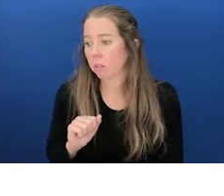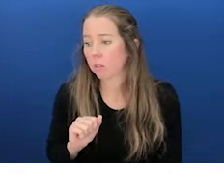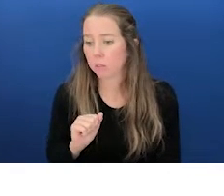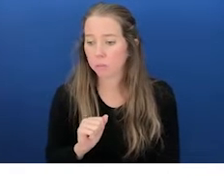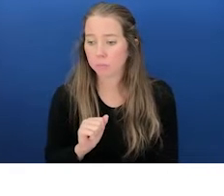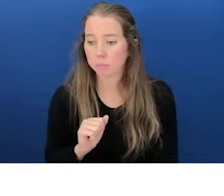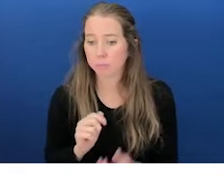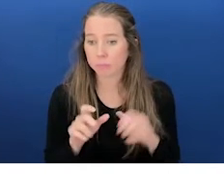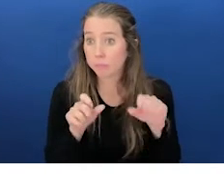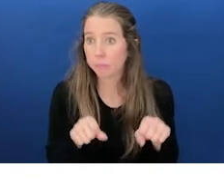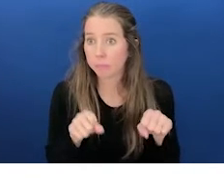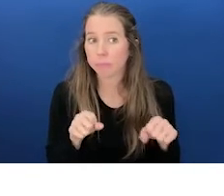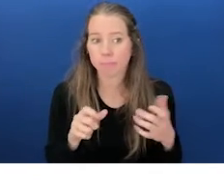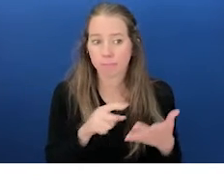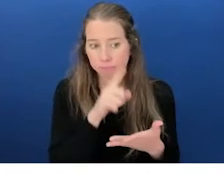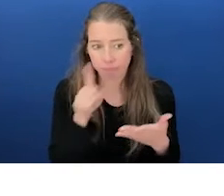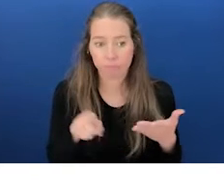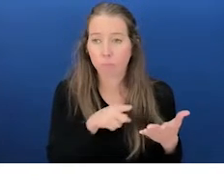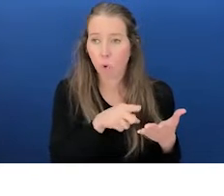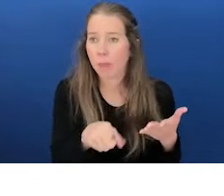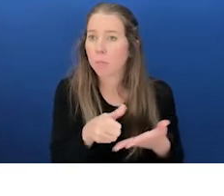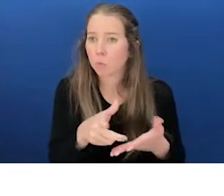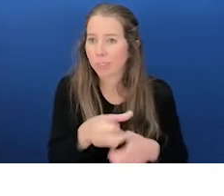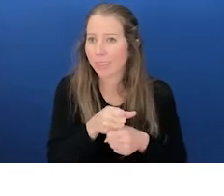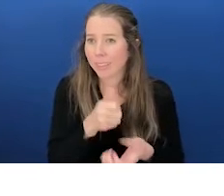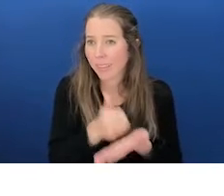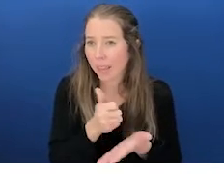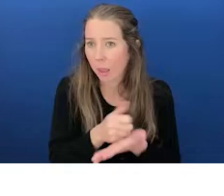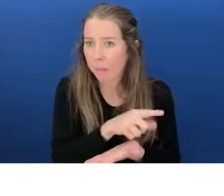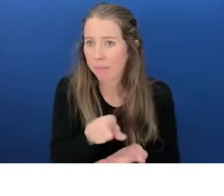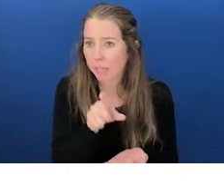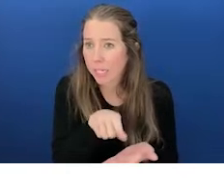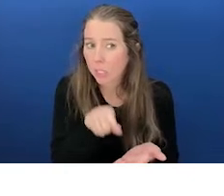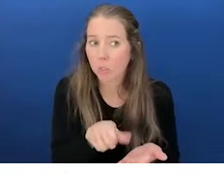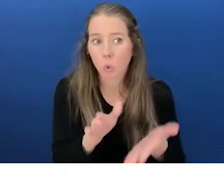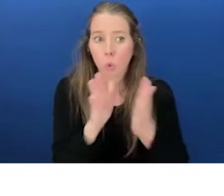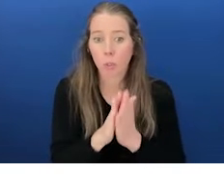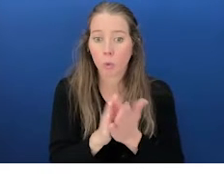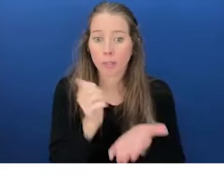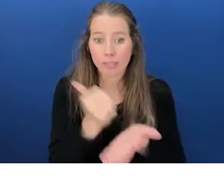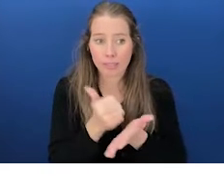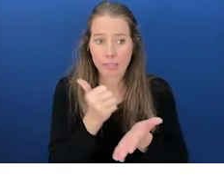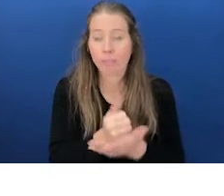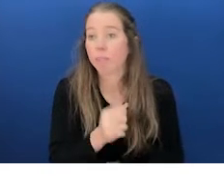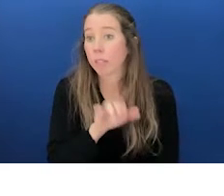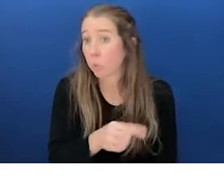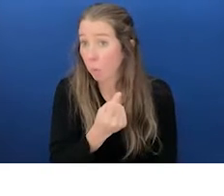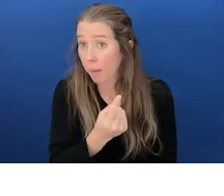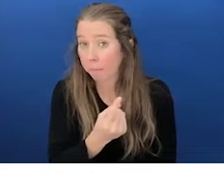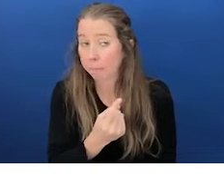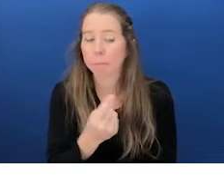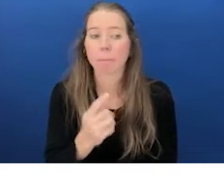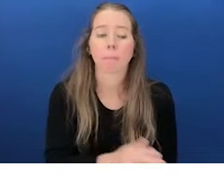the ability for them to get the assistance is there. So request assistance is one.